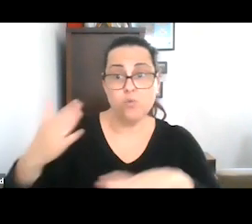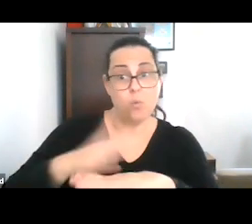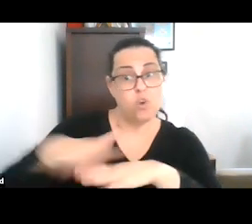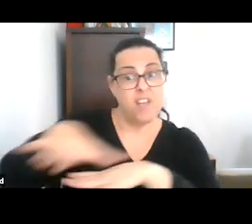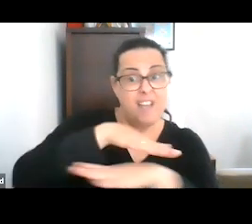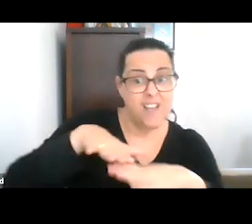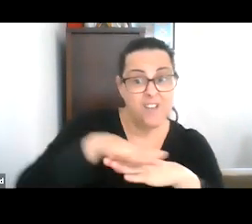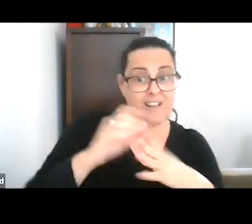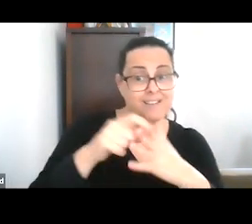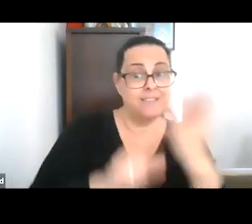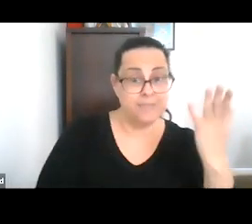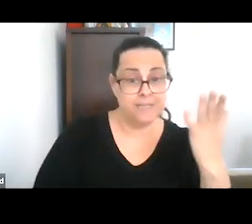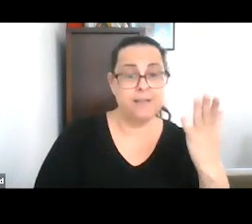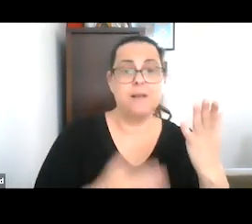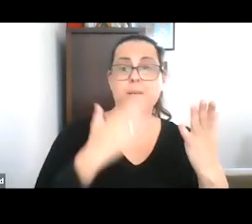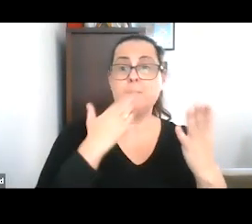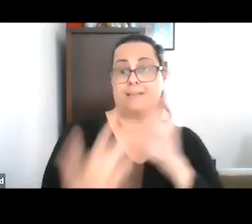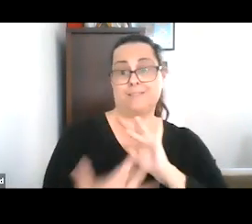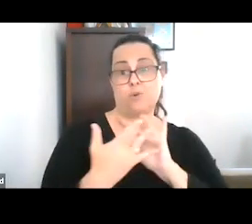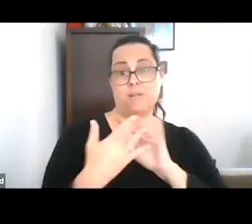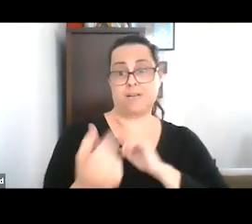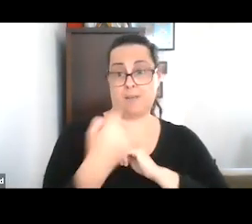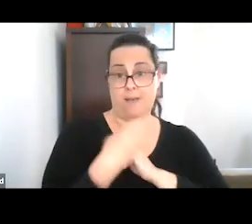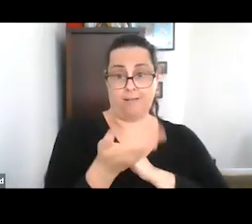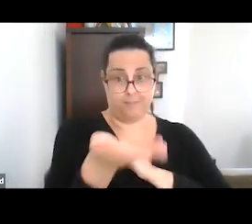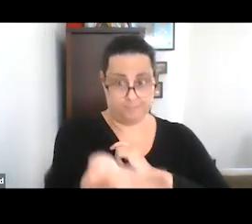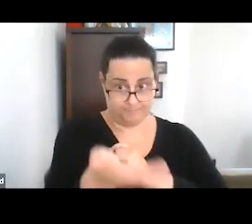to disability, please do contact us at